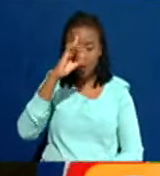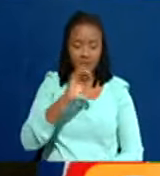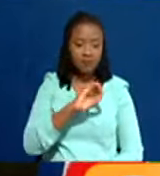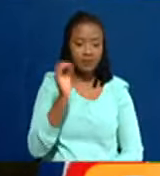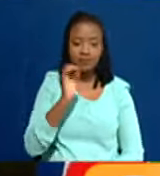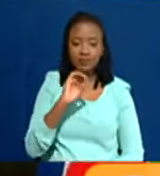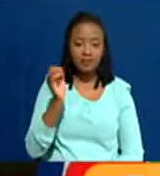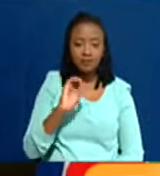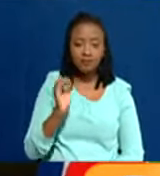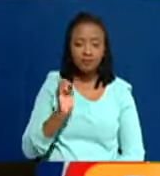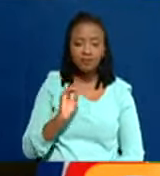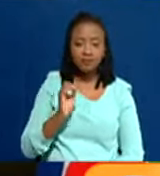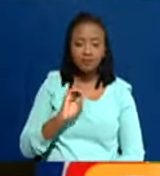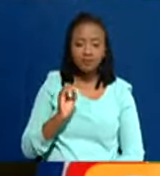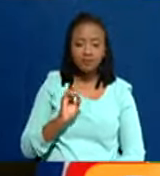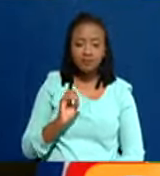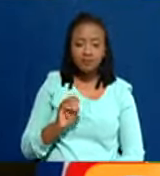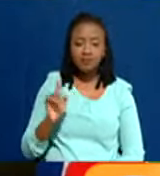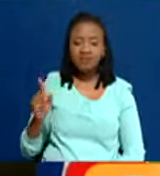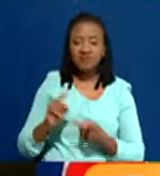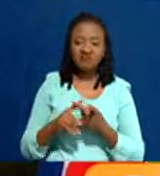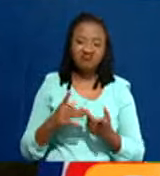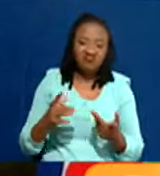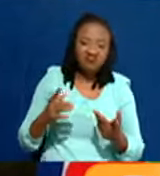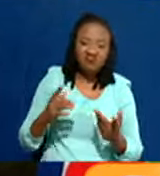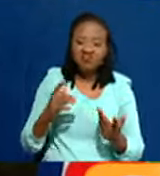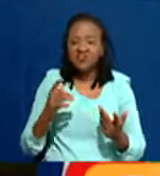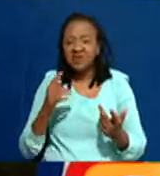It wasn't through guesswork.